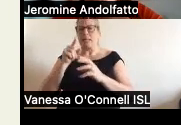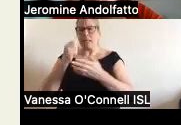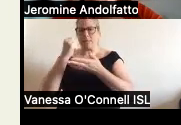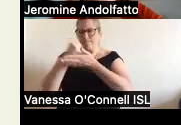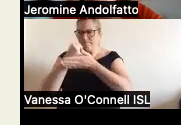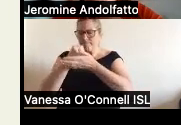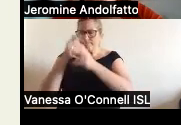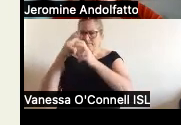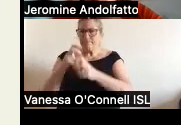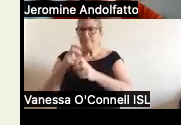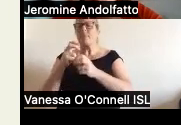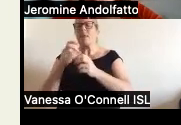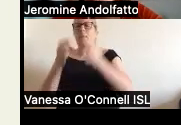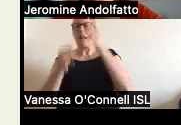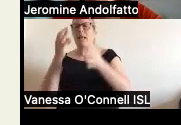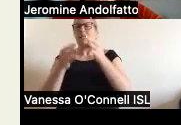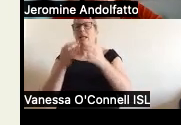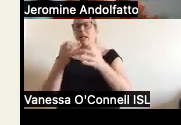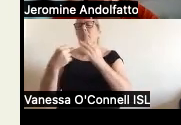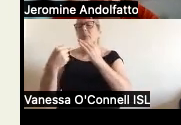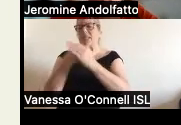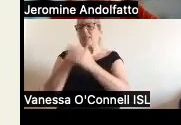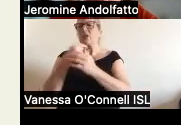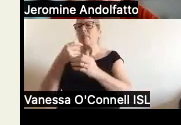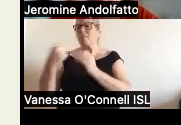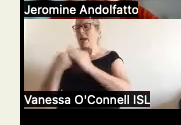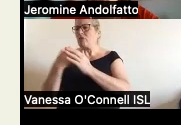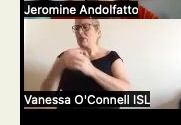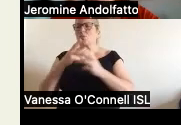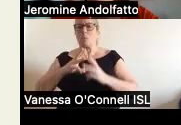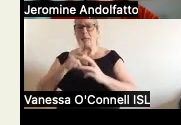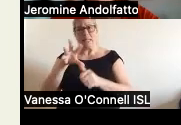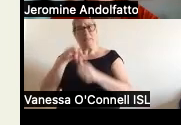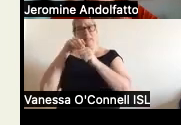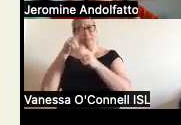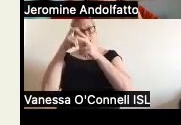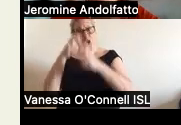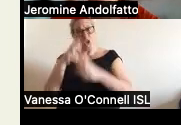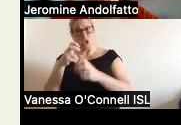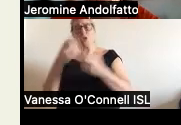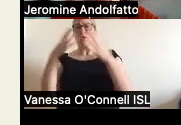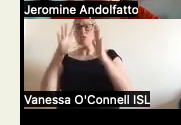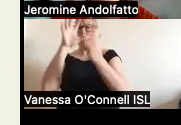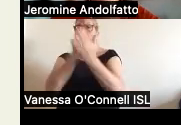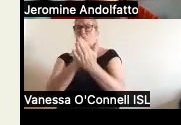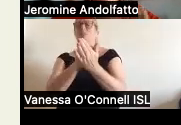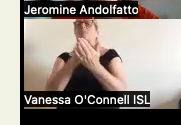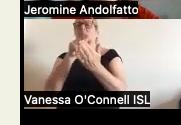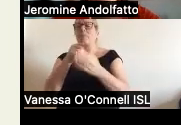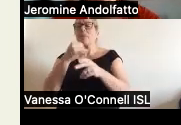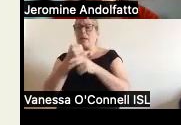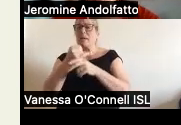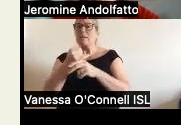political participation of migrant women. And in this specific study, they concluded that the stereotyping and